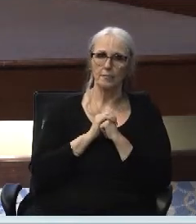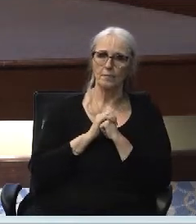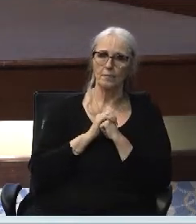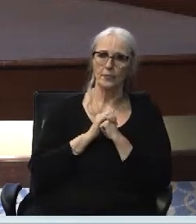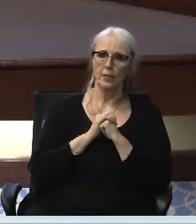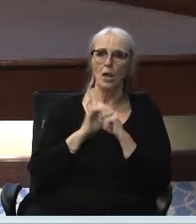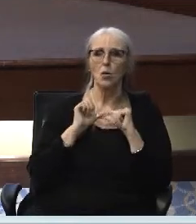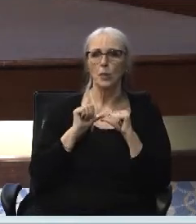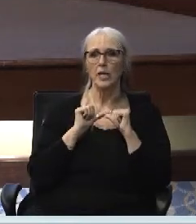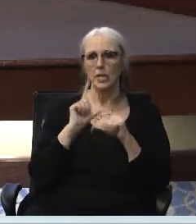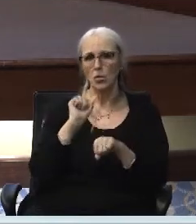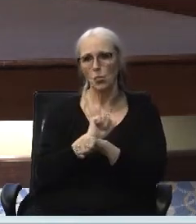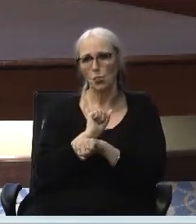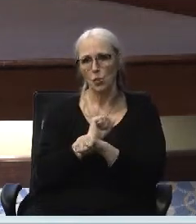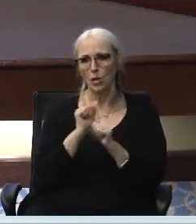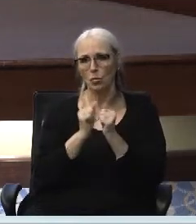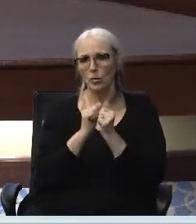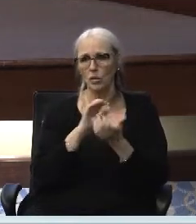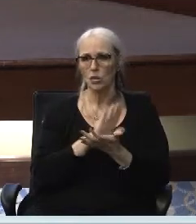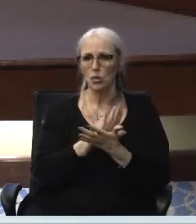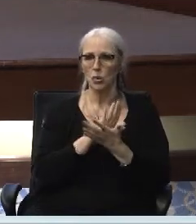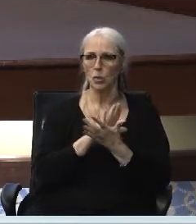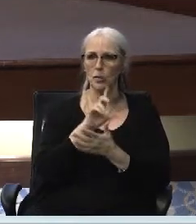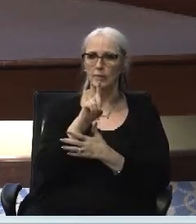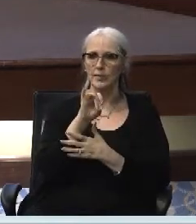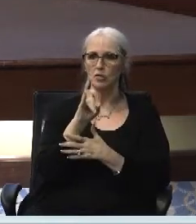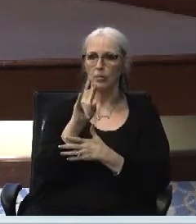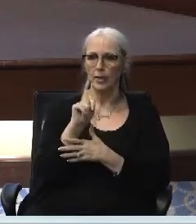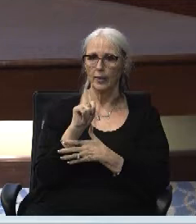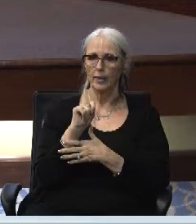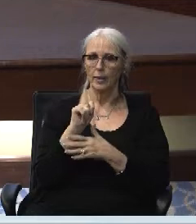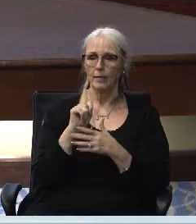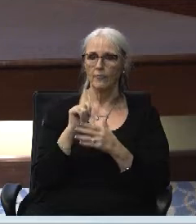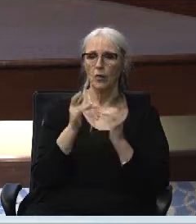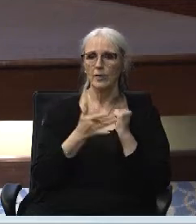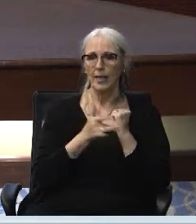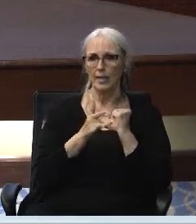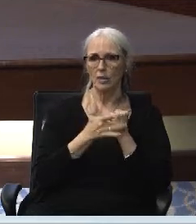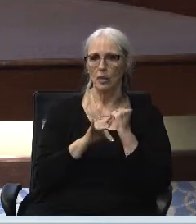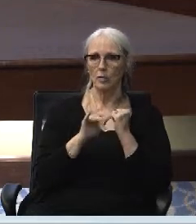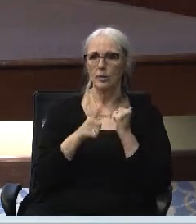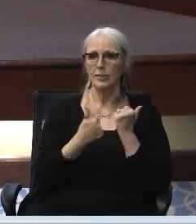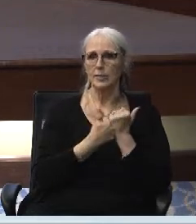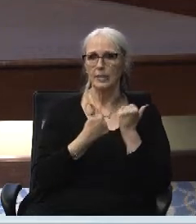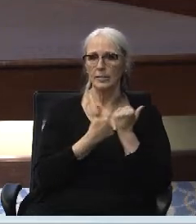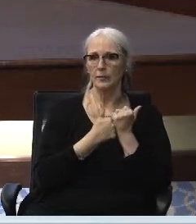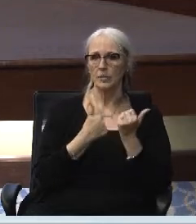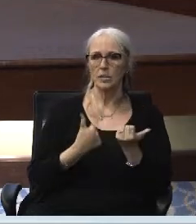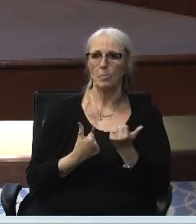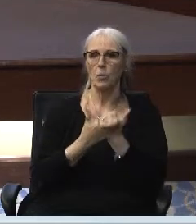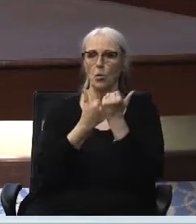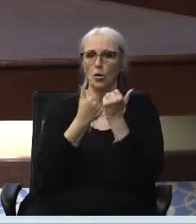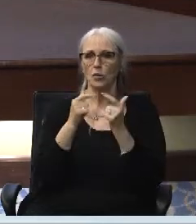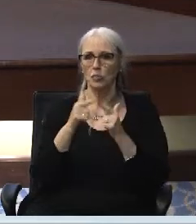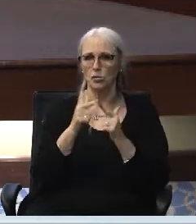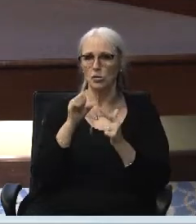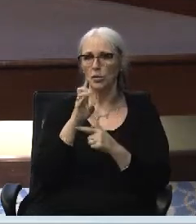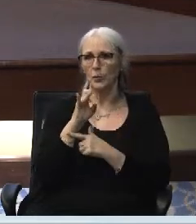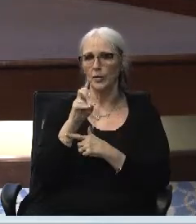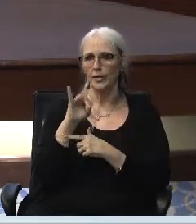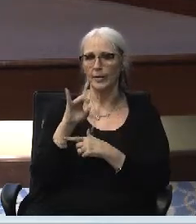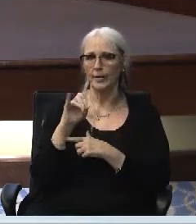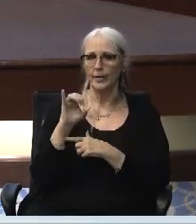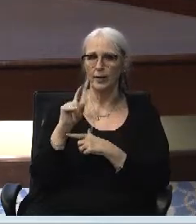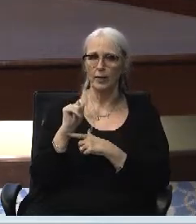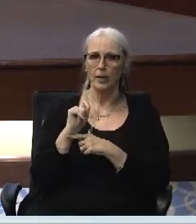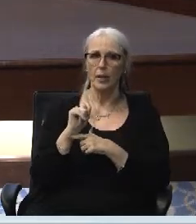We continue to work with the school districts to try to provide technical assistance and support to the superintendents and the school